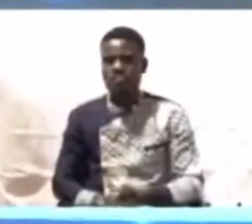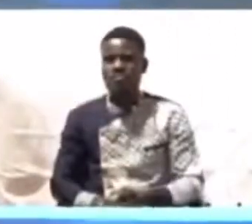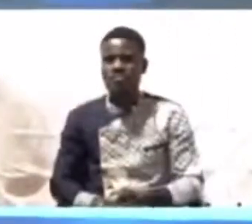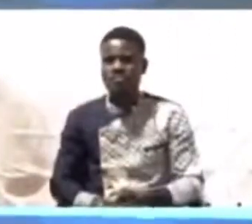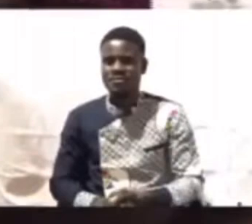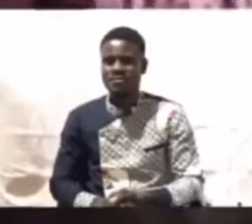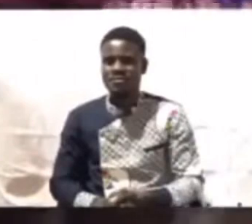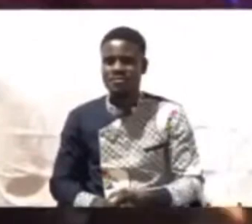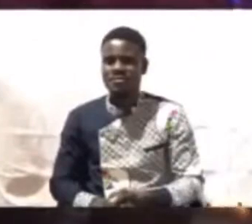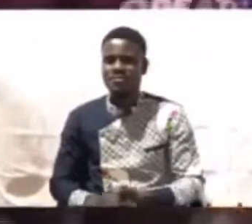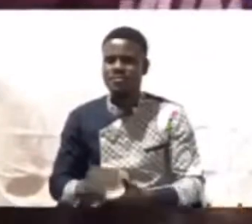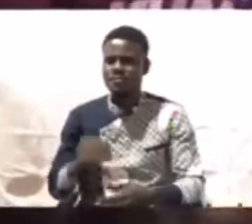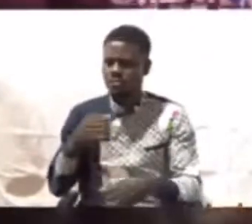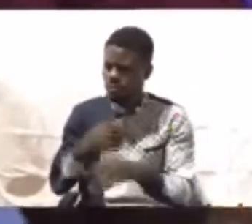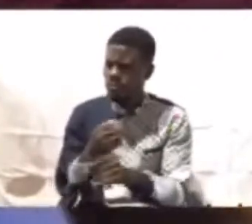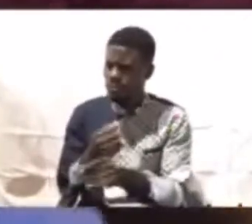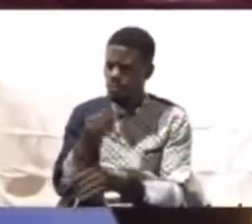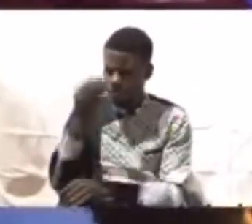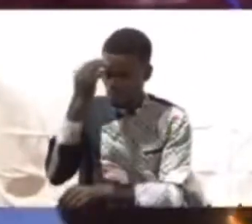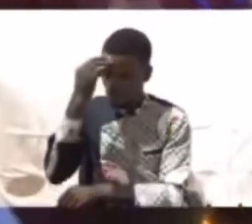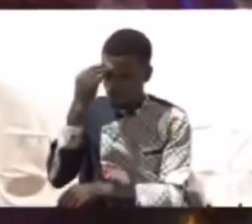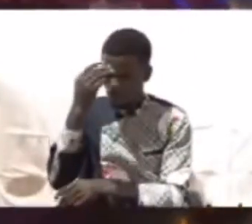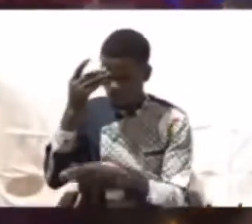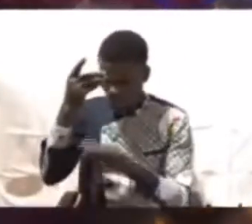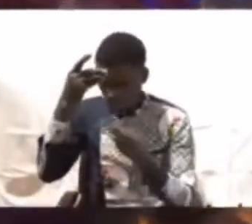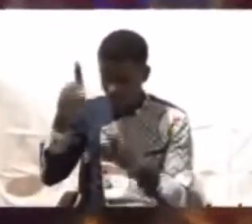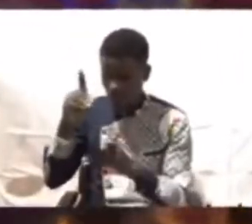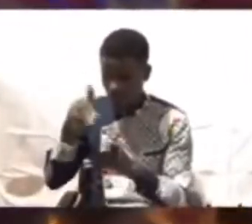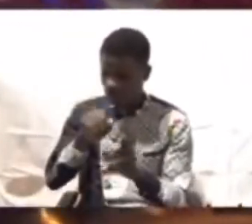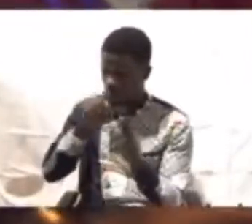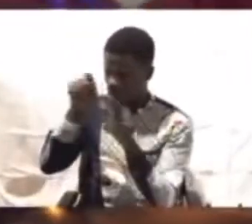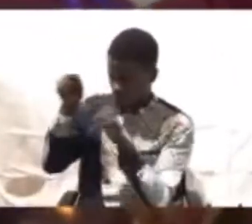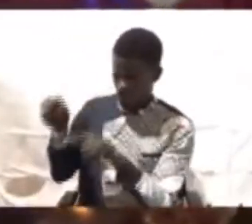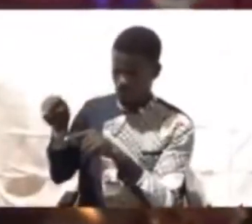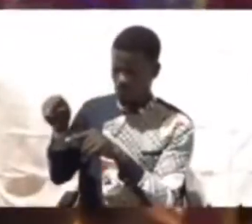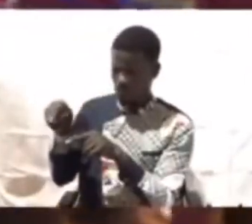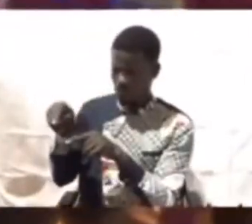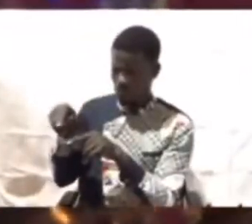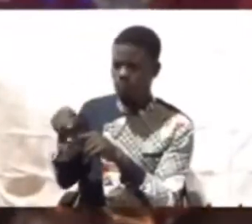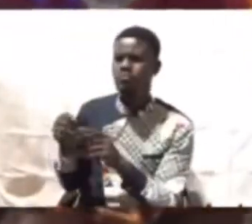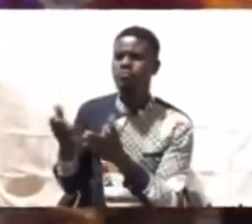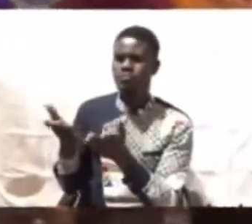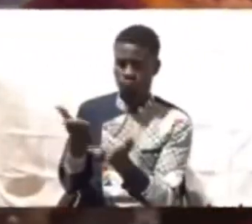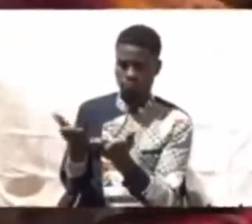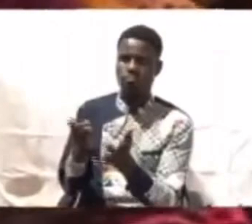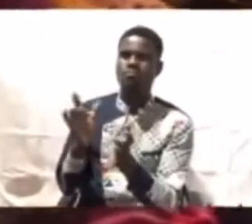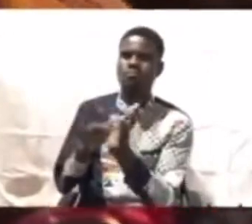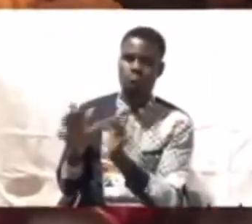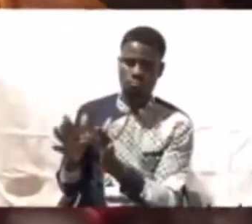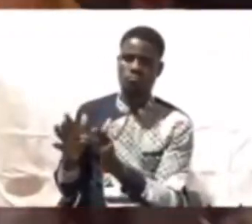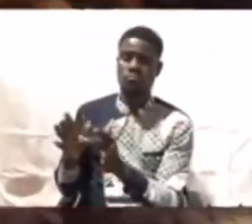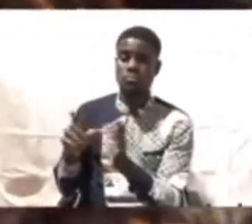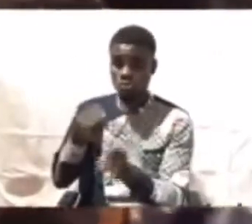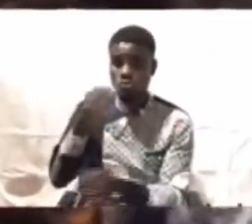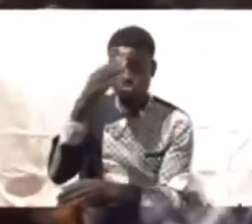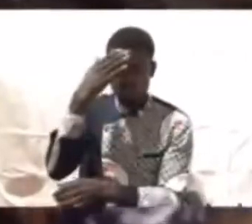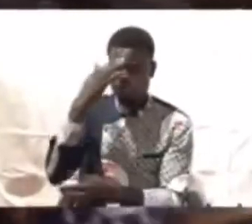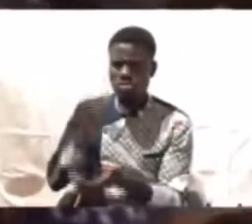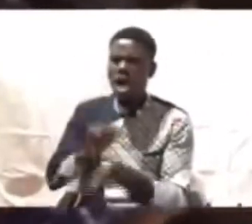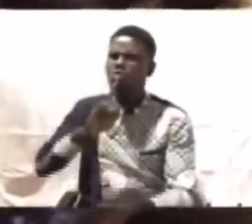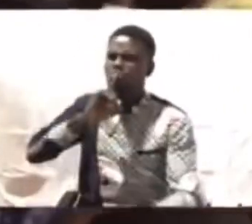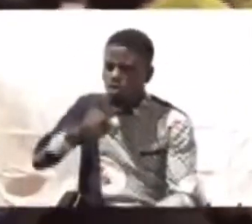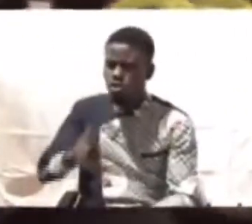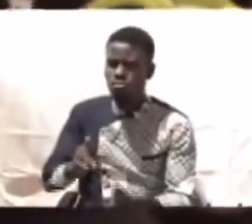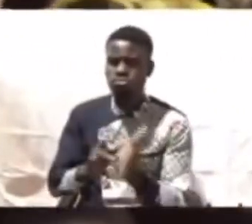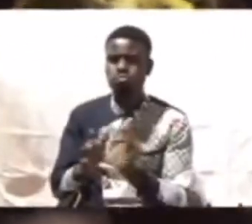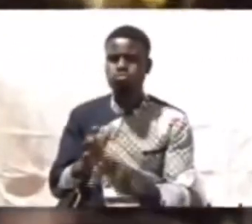ya wadwen no mba sum Yesu na Yesu obati asese owo nkwa